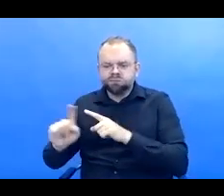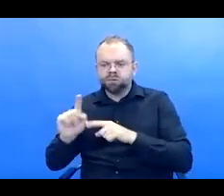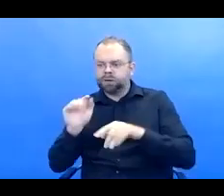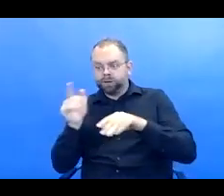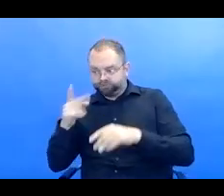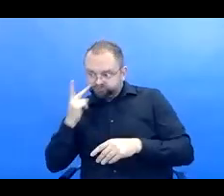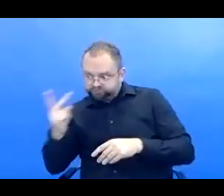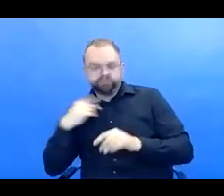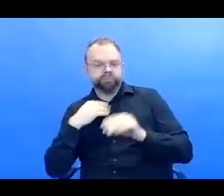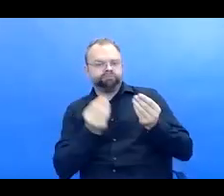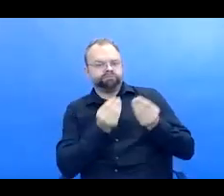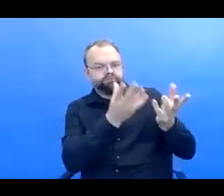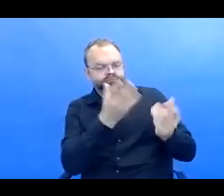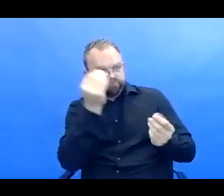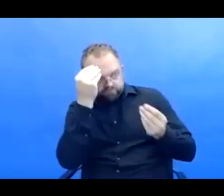for